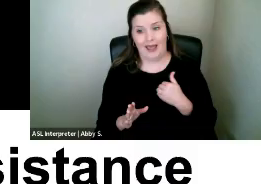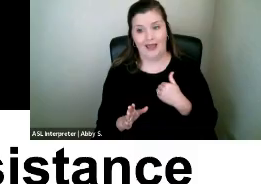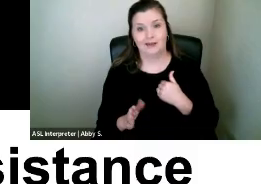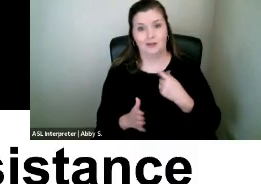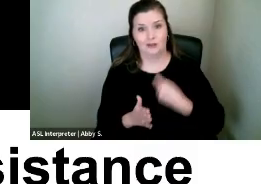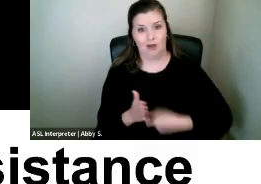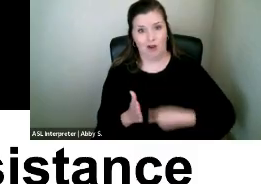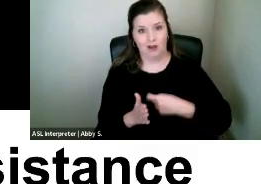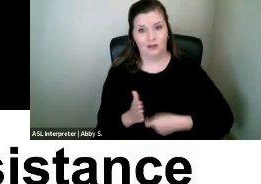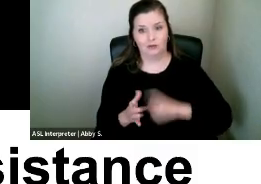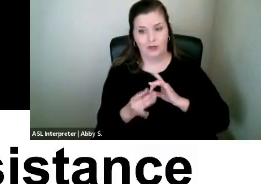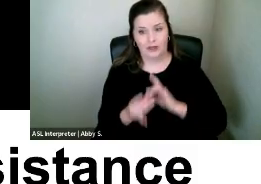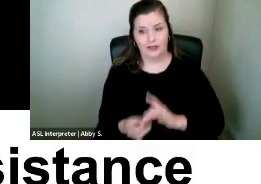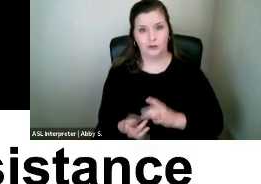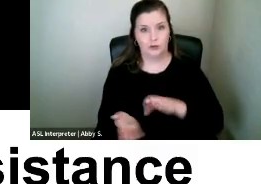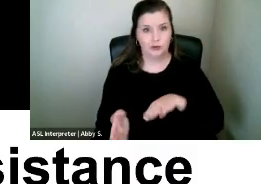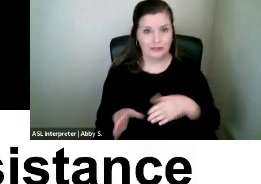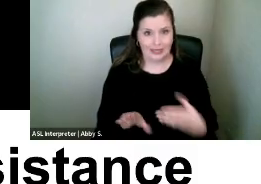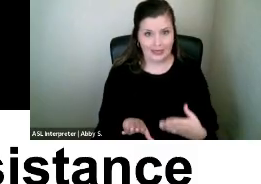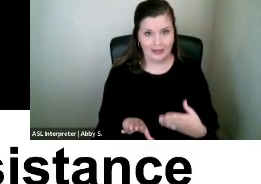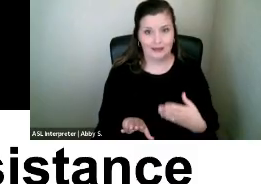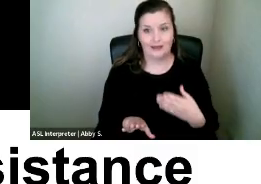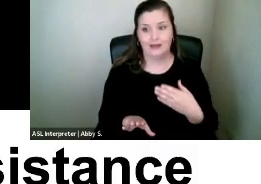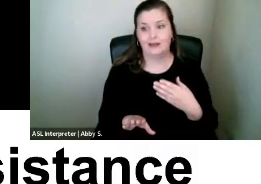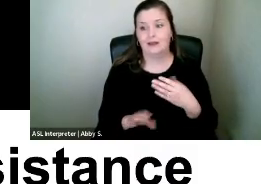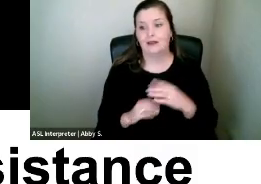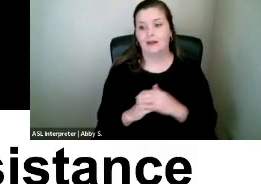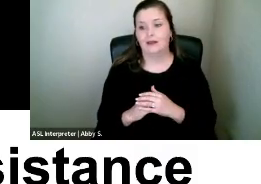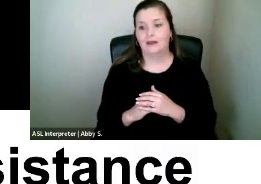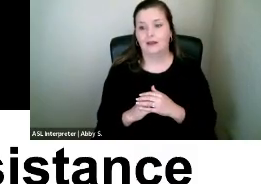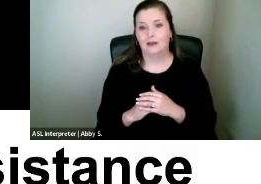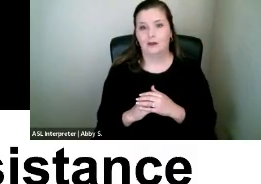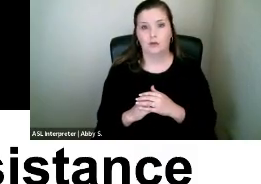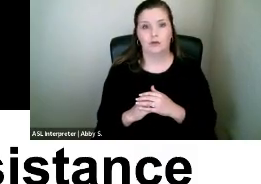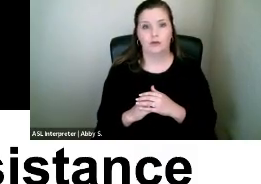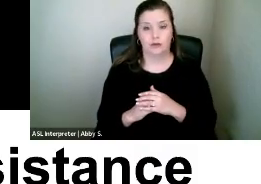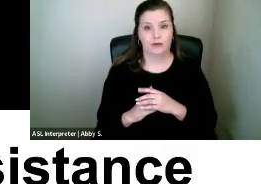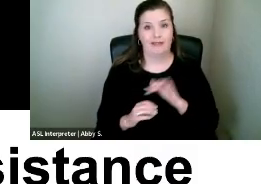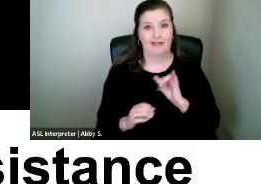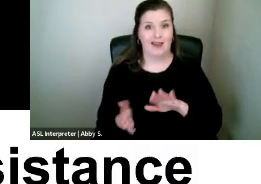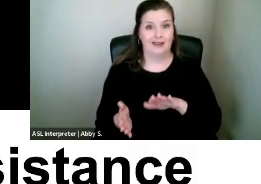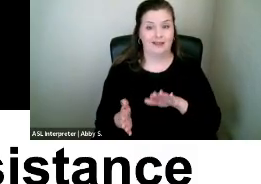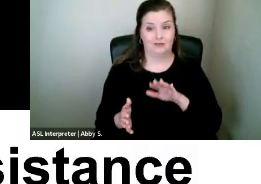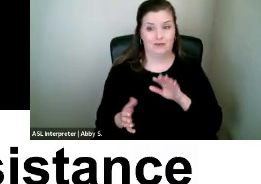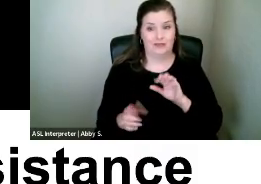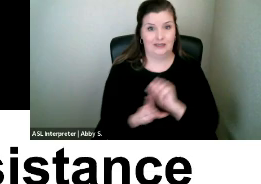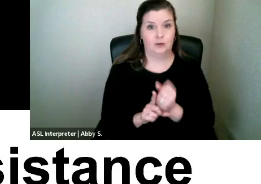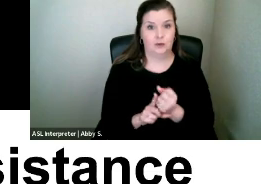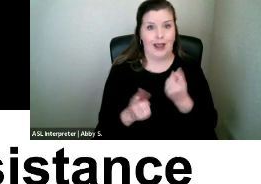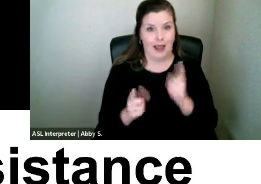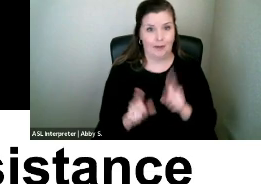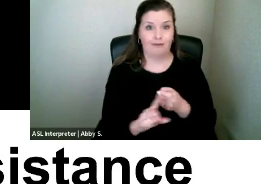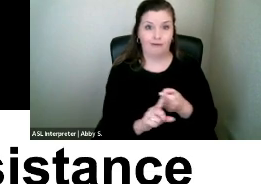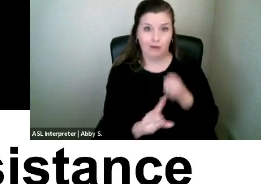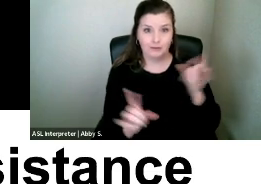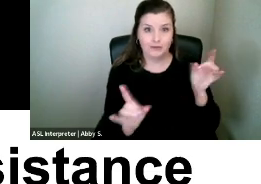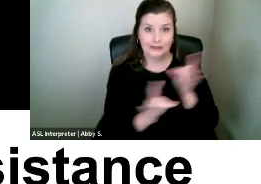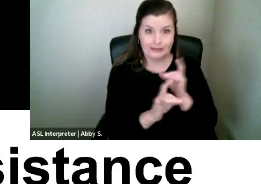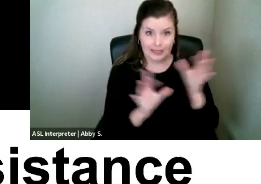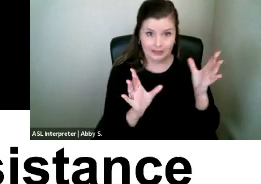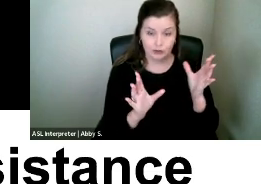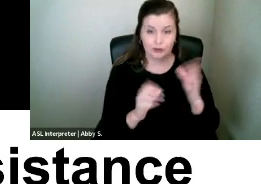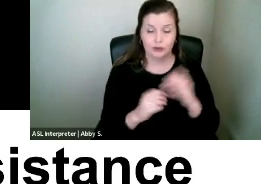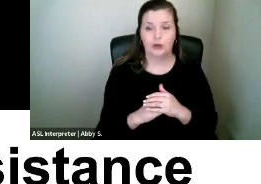dismemberment attributed directly or indirectly to an emergency or major disaster, someone may